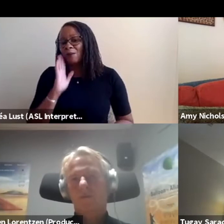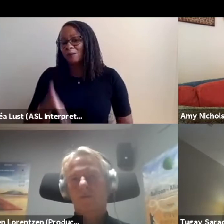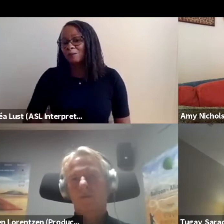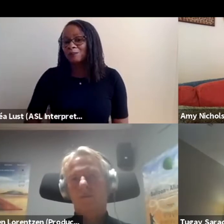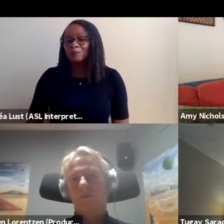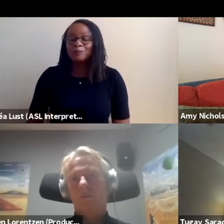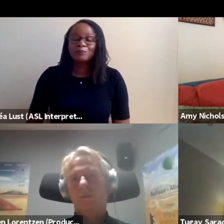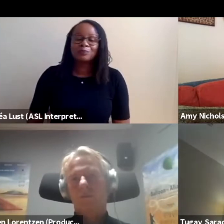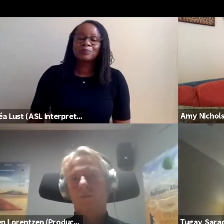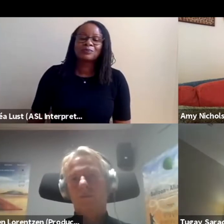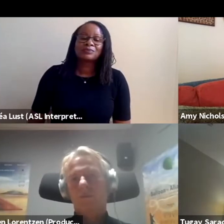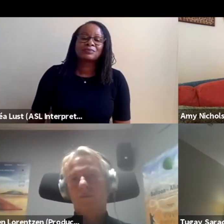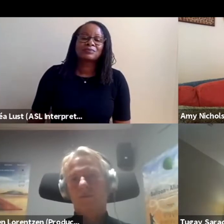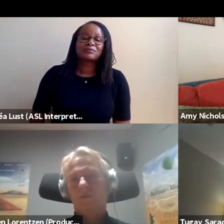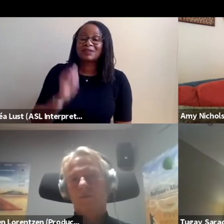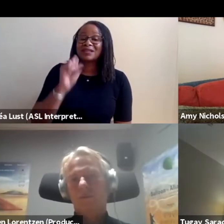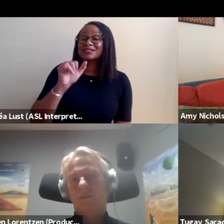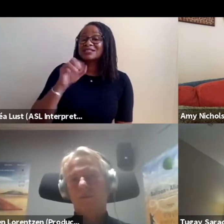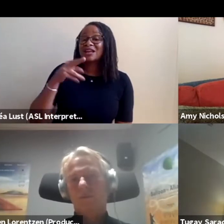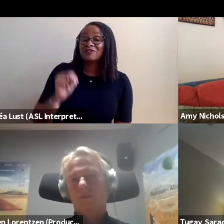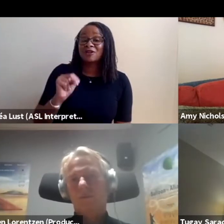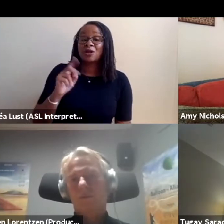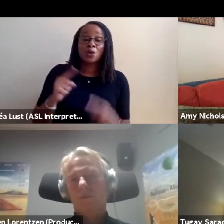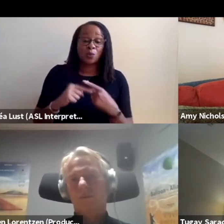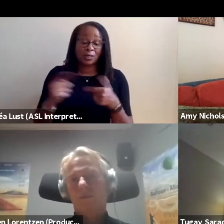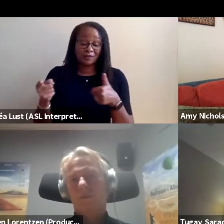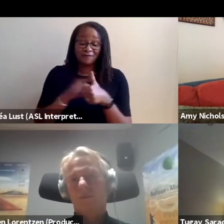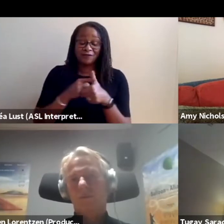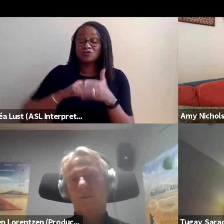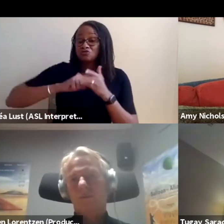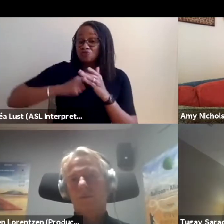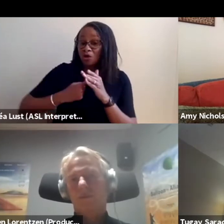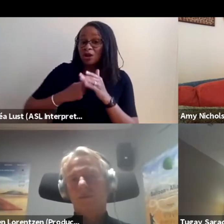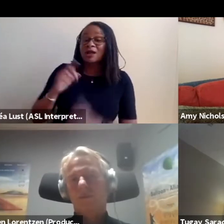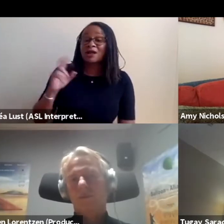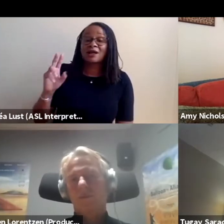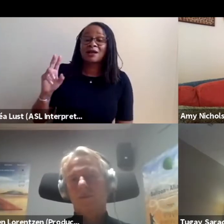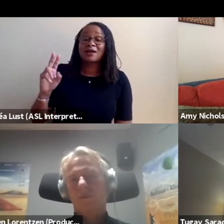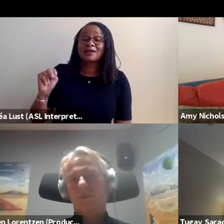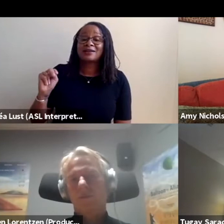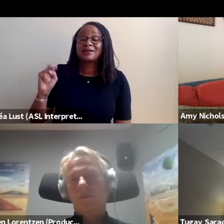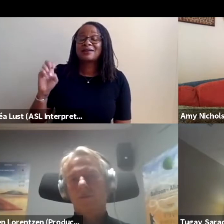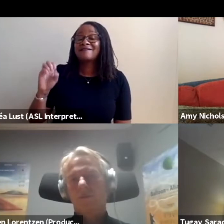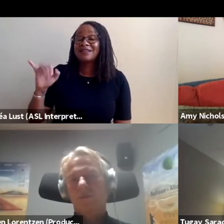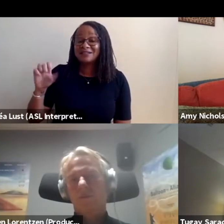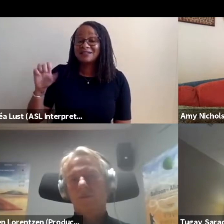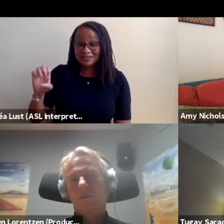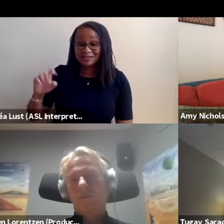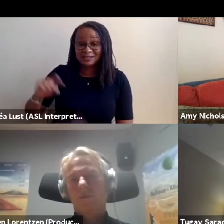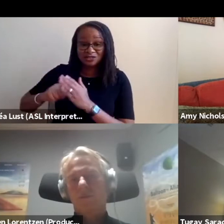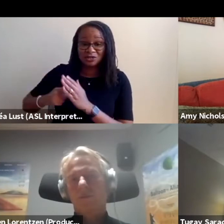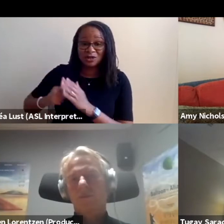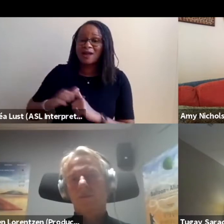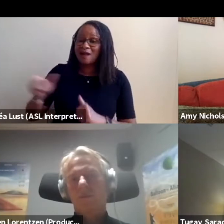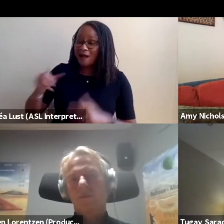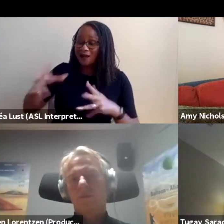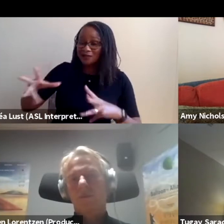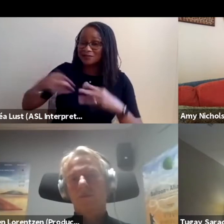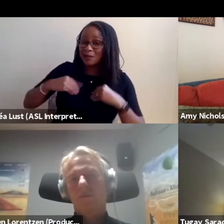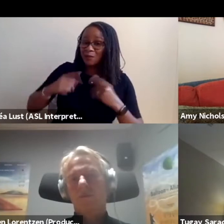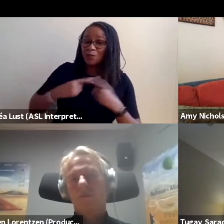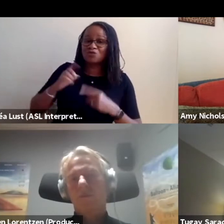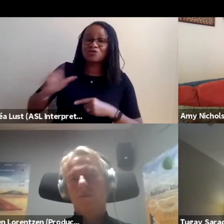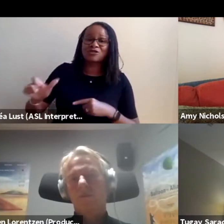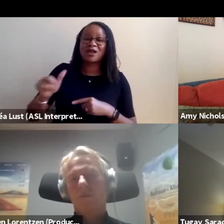In the very first beginning, when she started the film, I told her, I accepted when you are not so